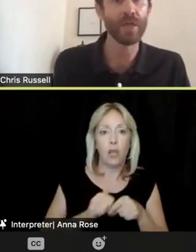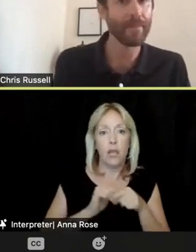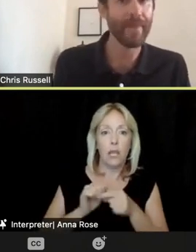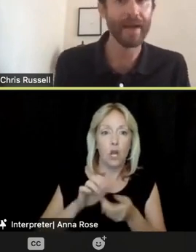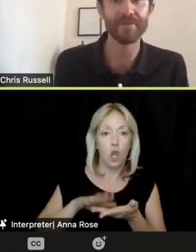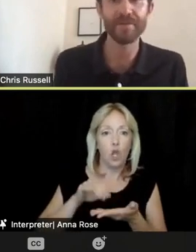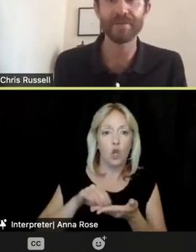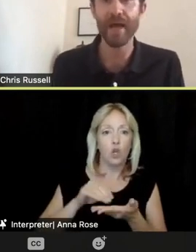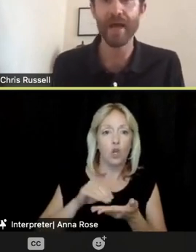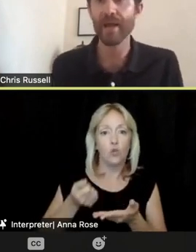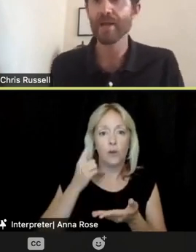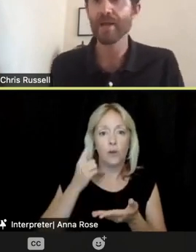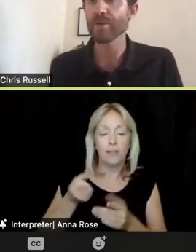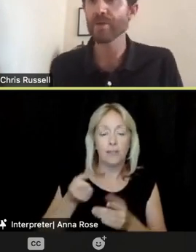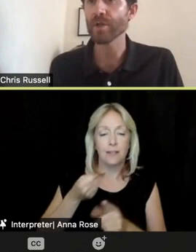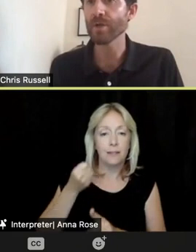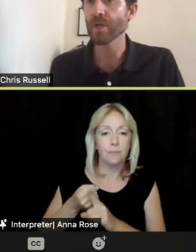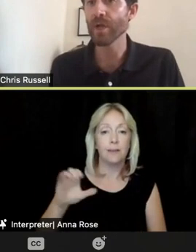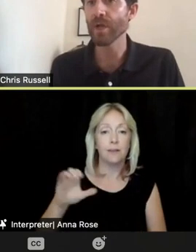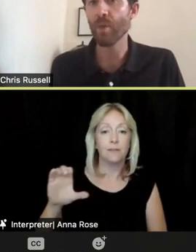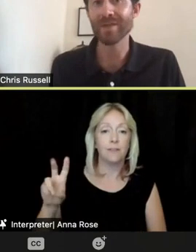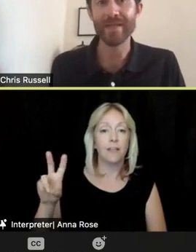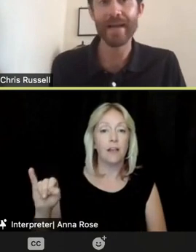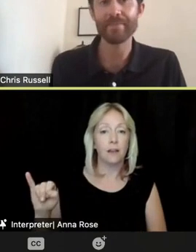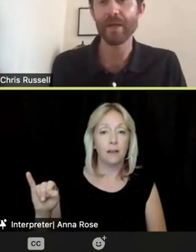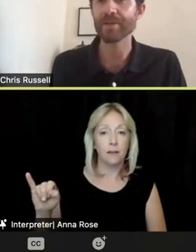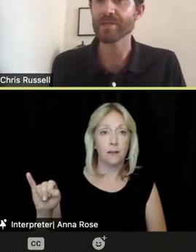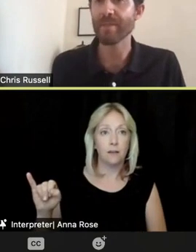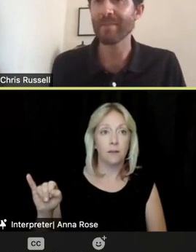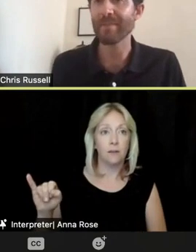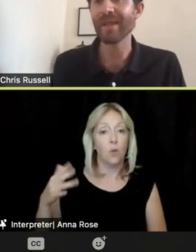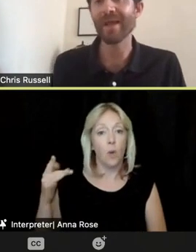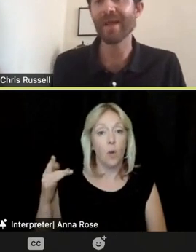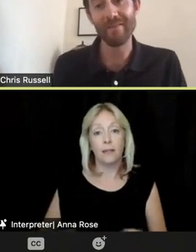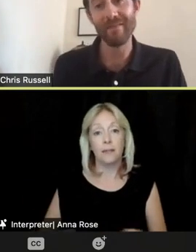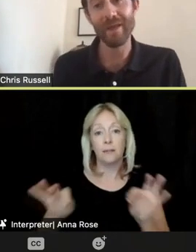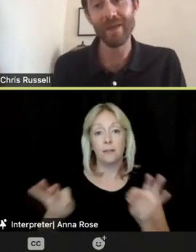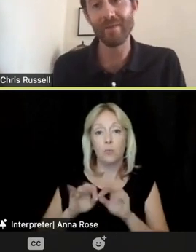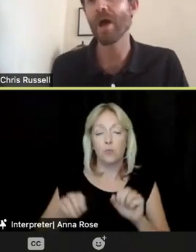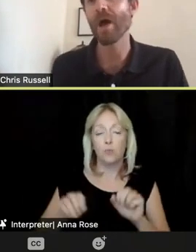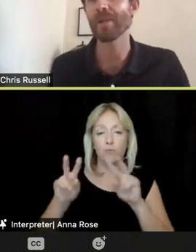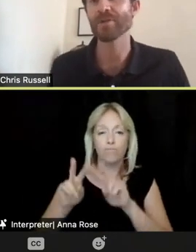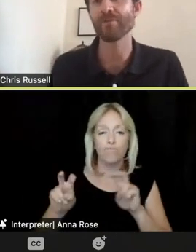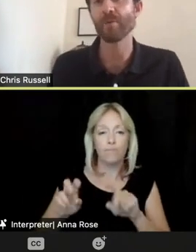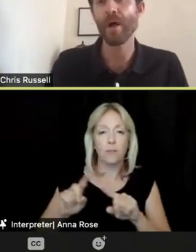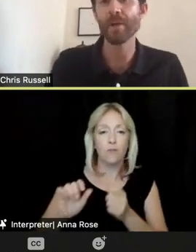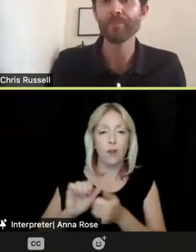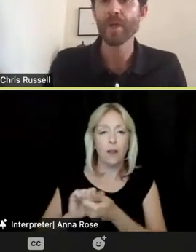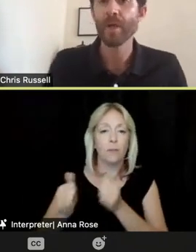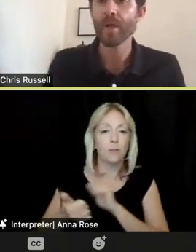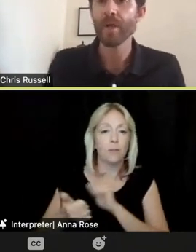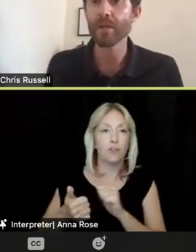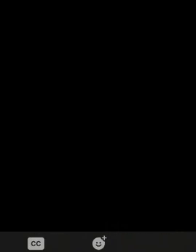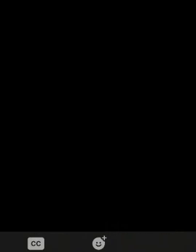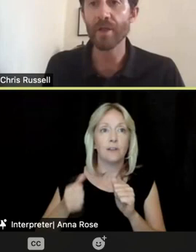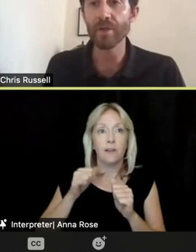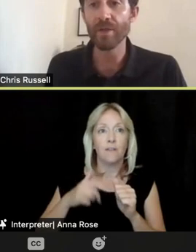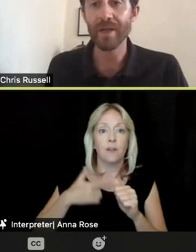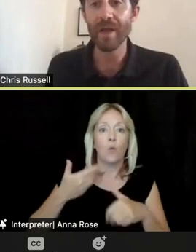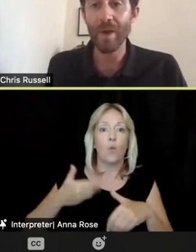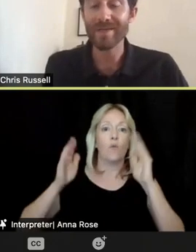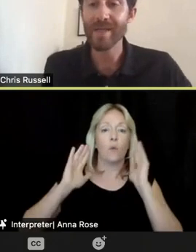understand the unique impact of CVI so that you can look at what these adaptations might be and that they become less overwhelming.